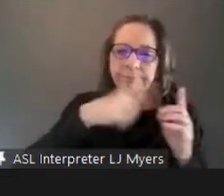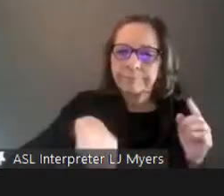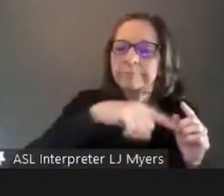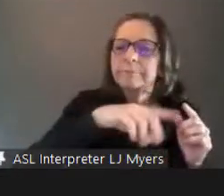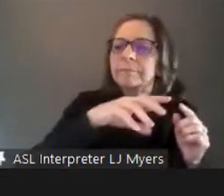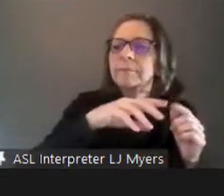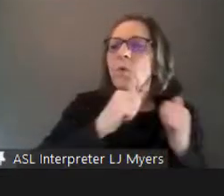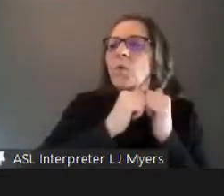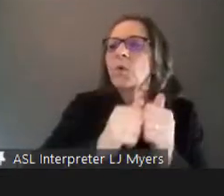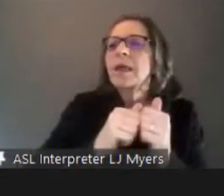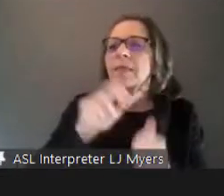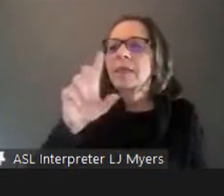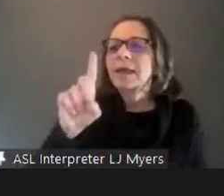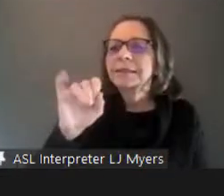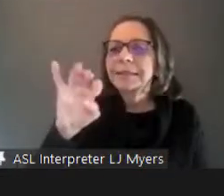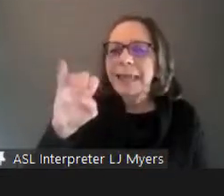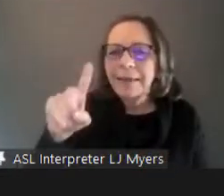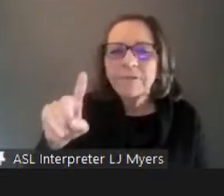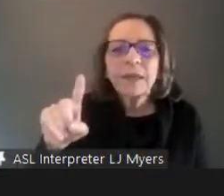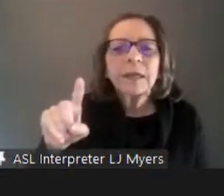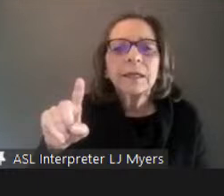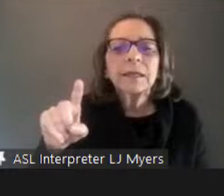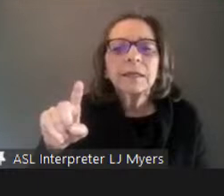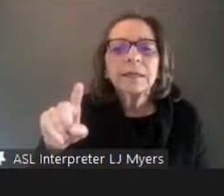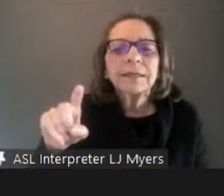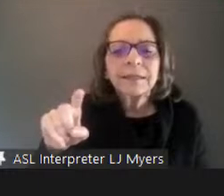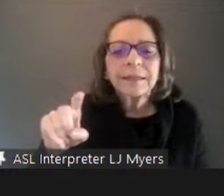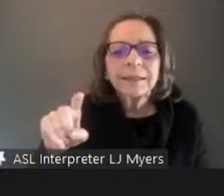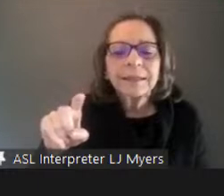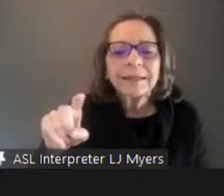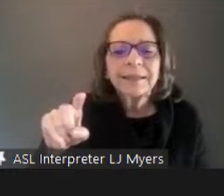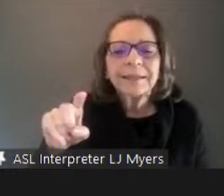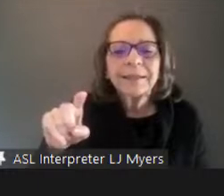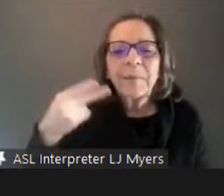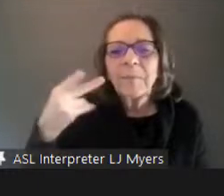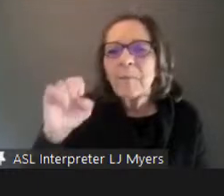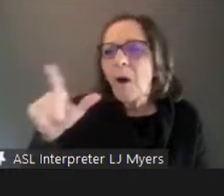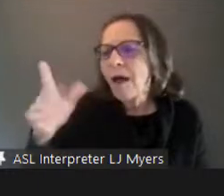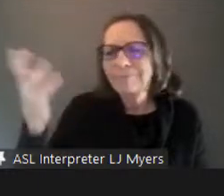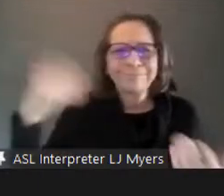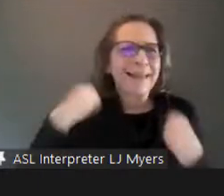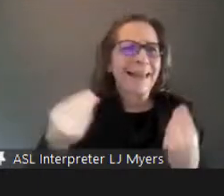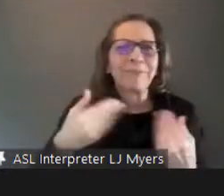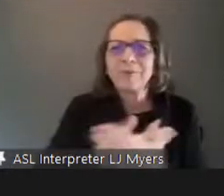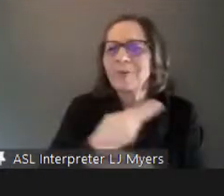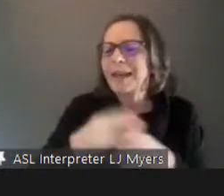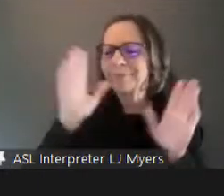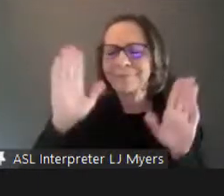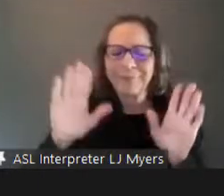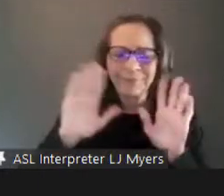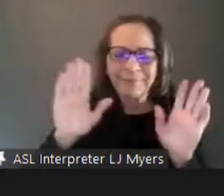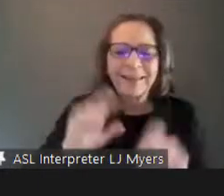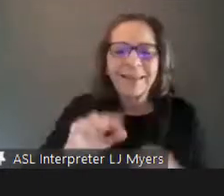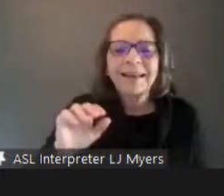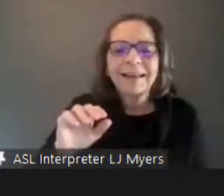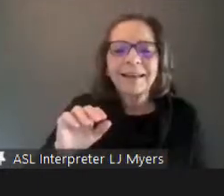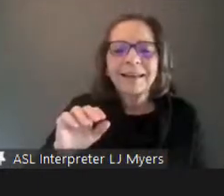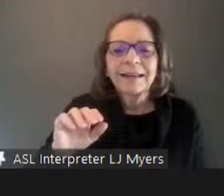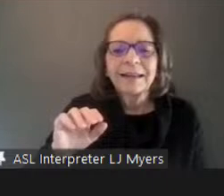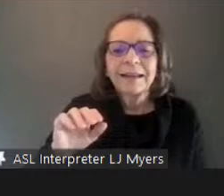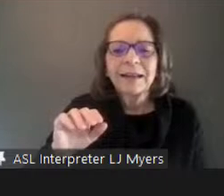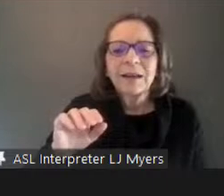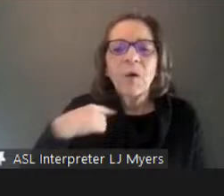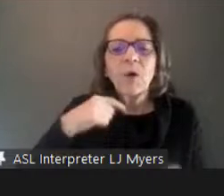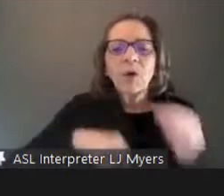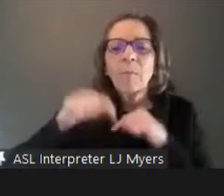along with David All Black. I gave you a whole new name, and Emily Drexler. We're going to go